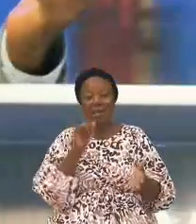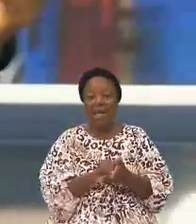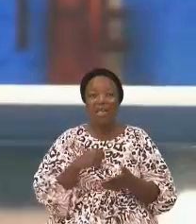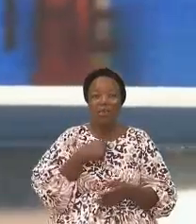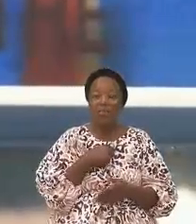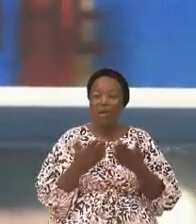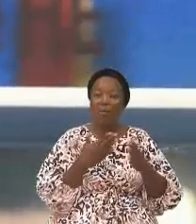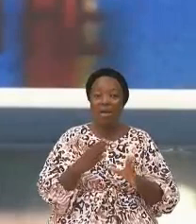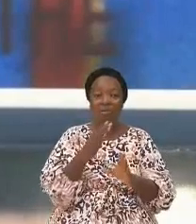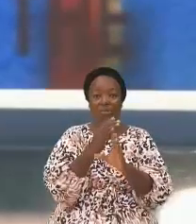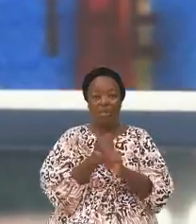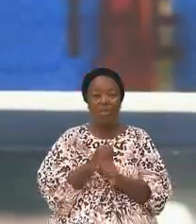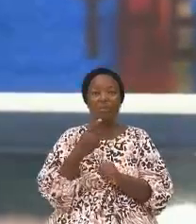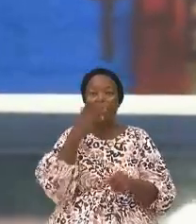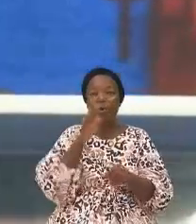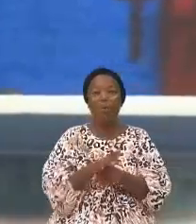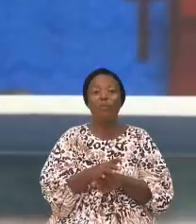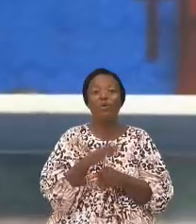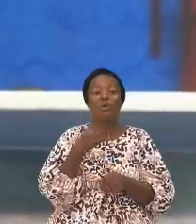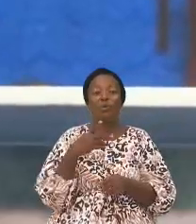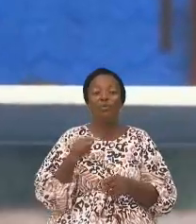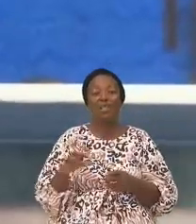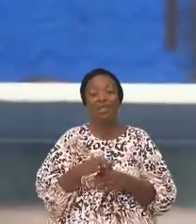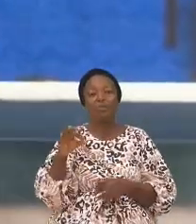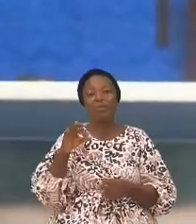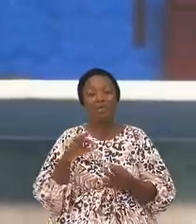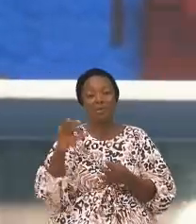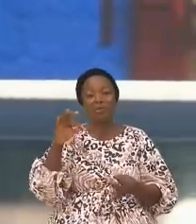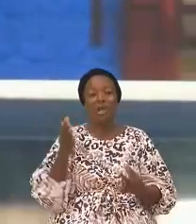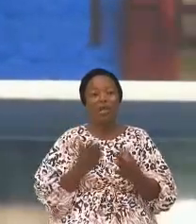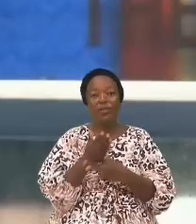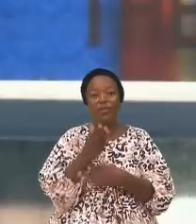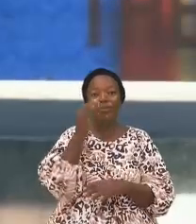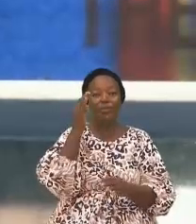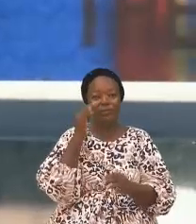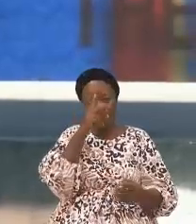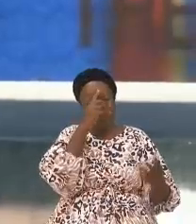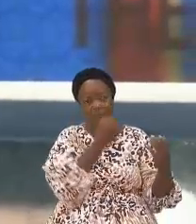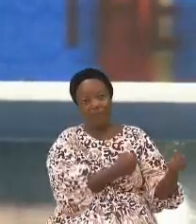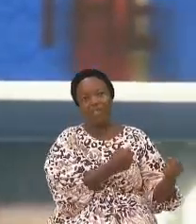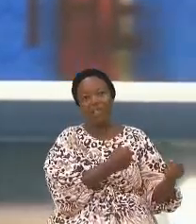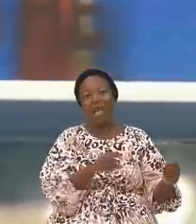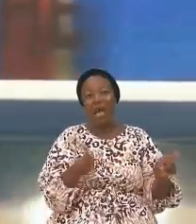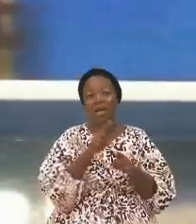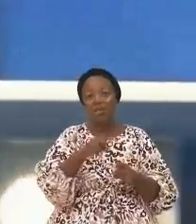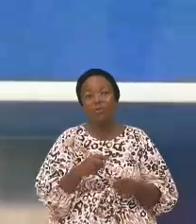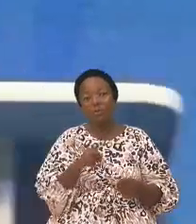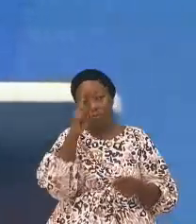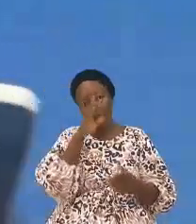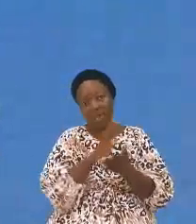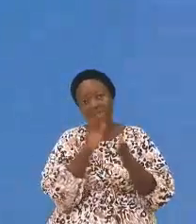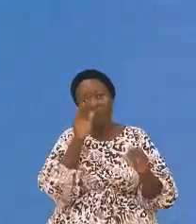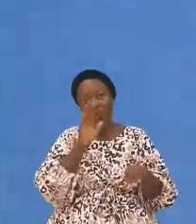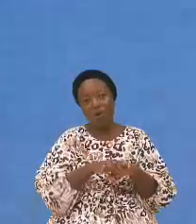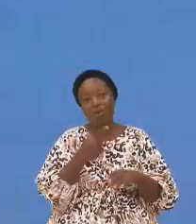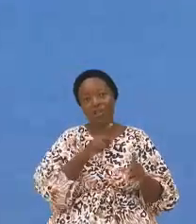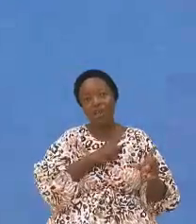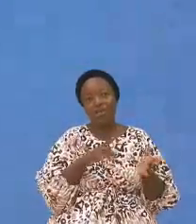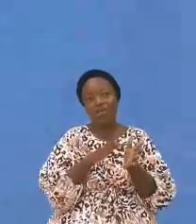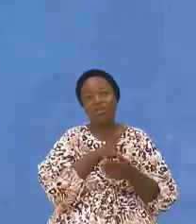total regeneration, that we might receive the promise of the Spirit through faith. As